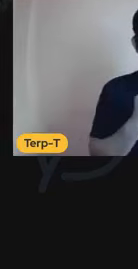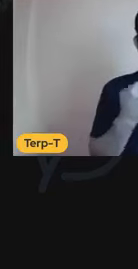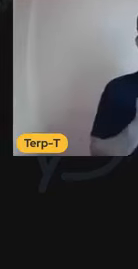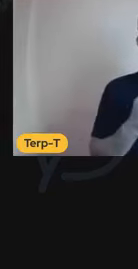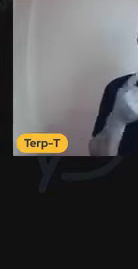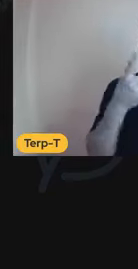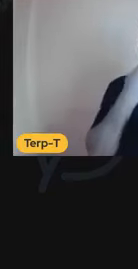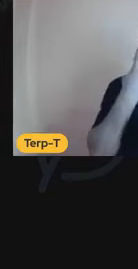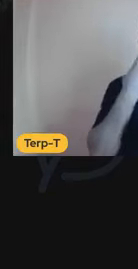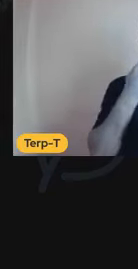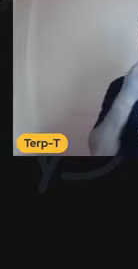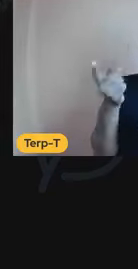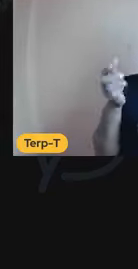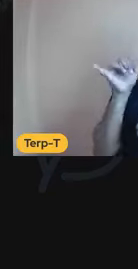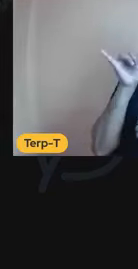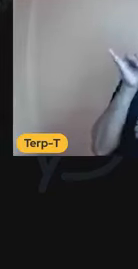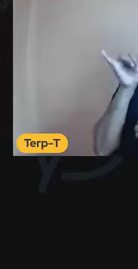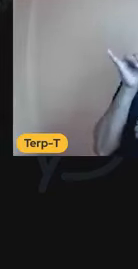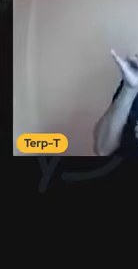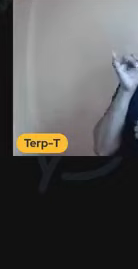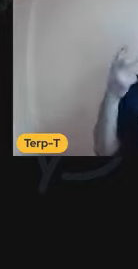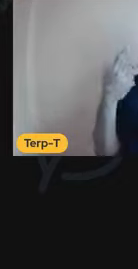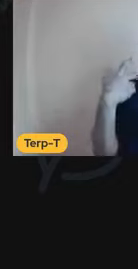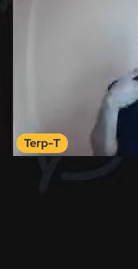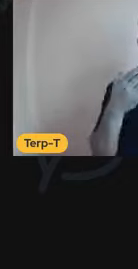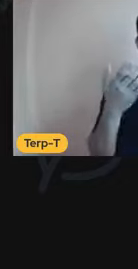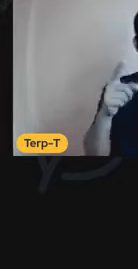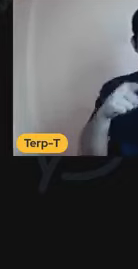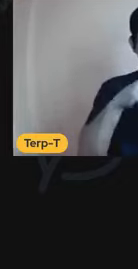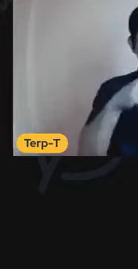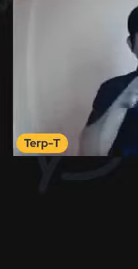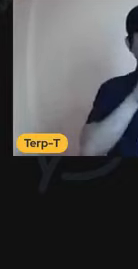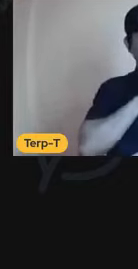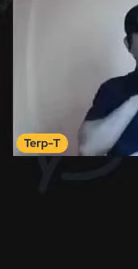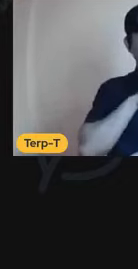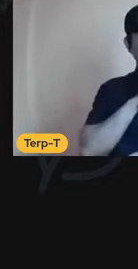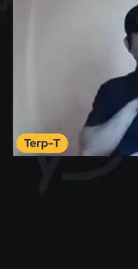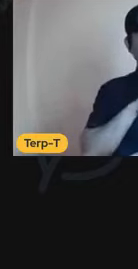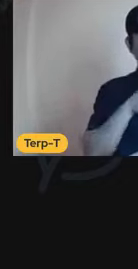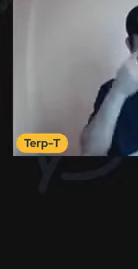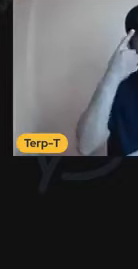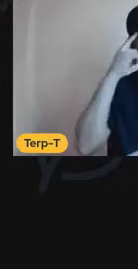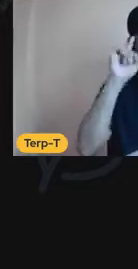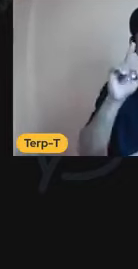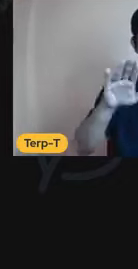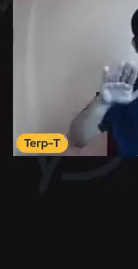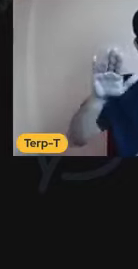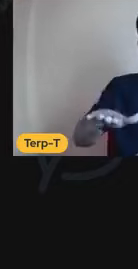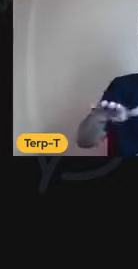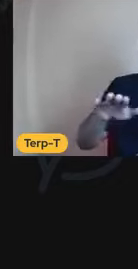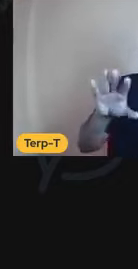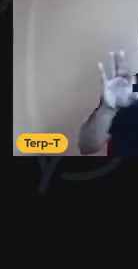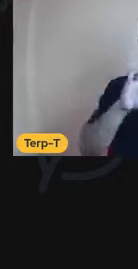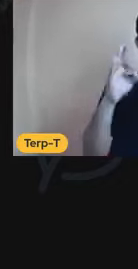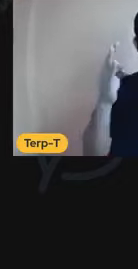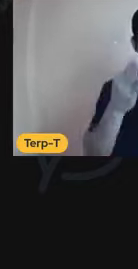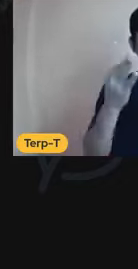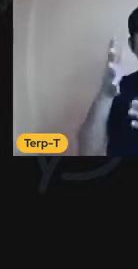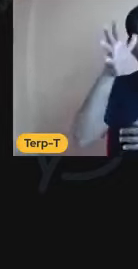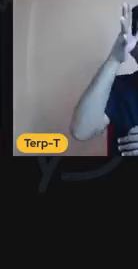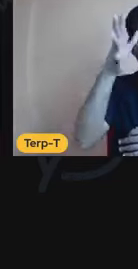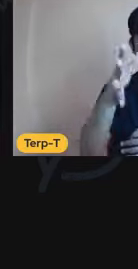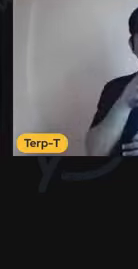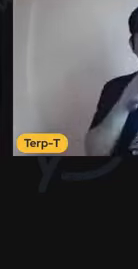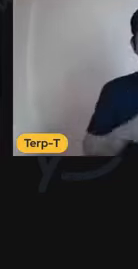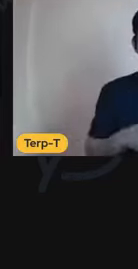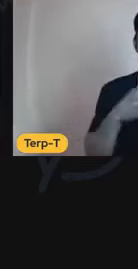earlier, it gives a positive benefit not only for the child, but also for the parents. Anyway,